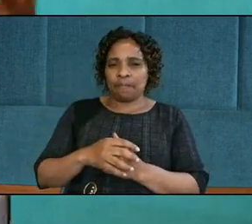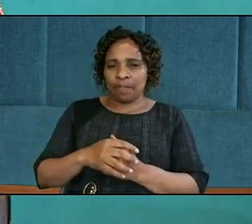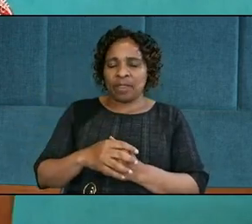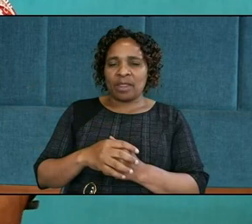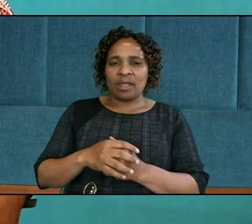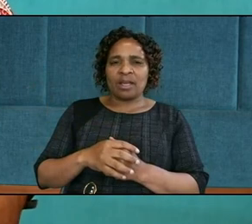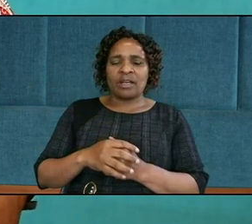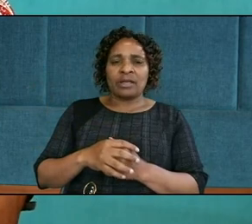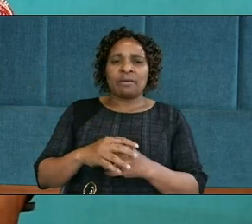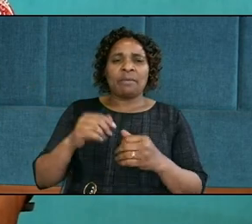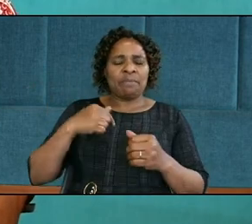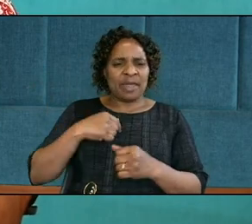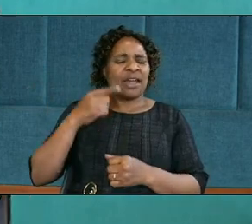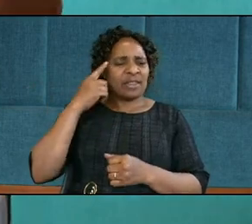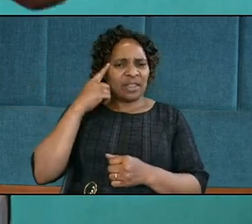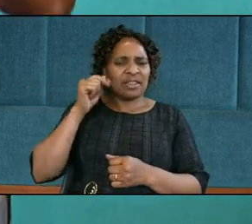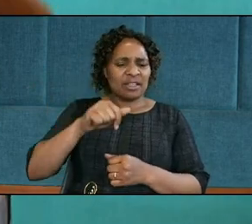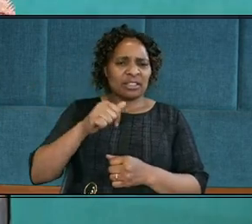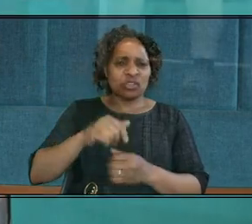Yeah, and that's, I think, very insightful.